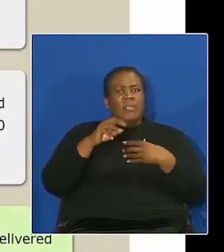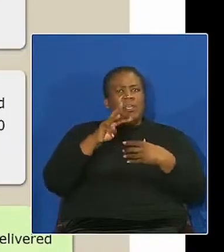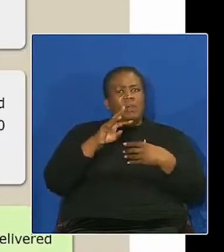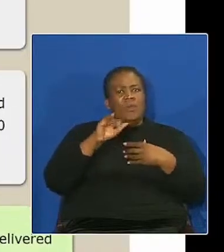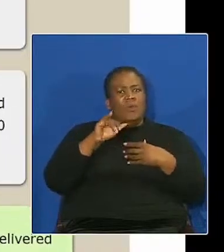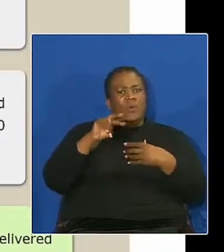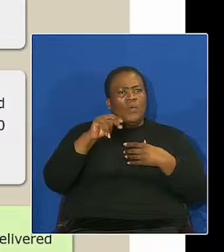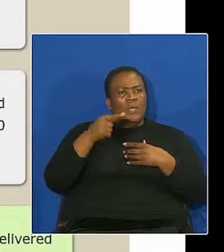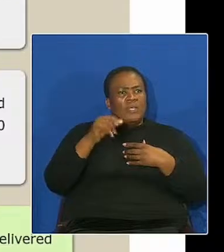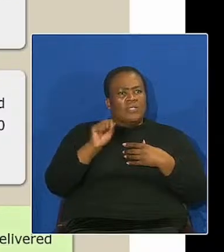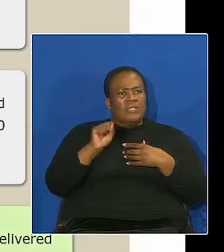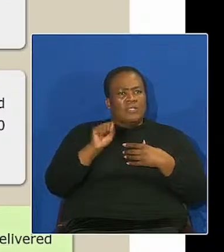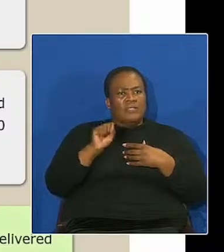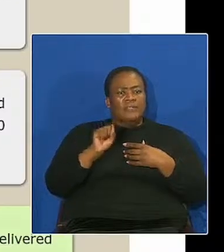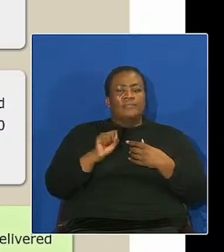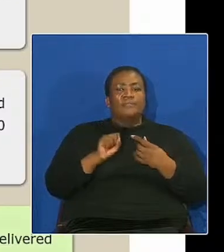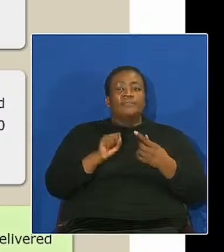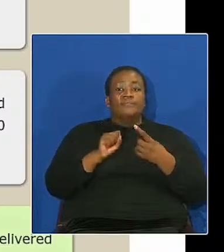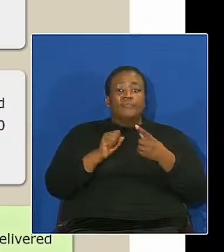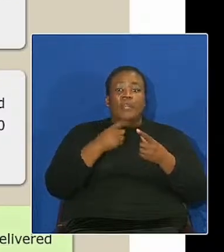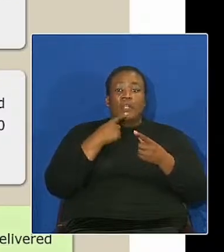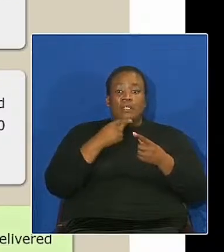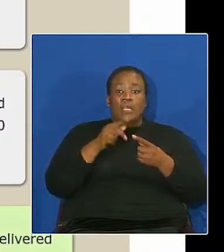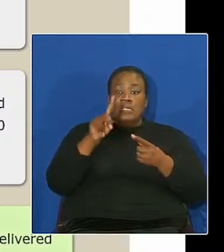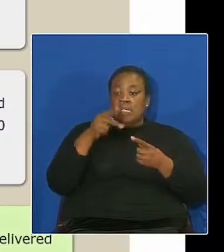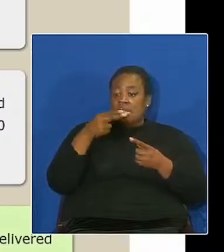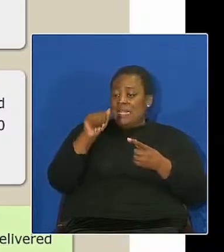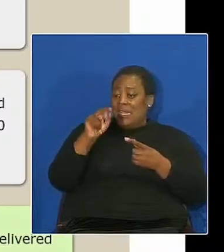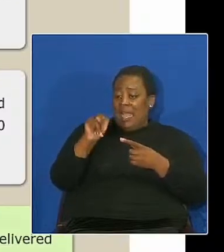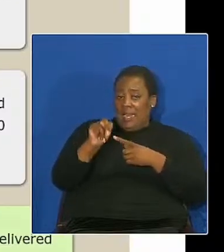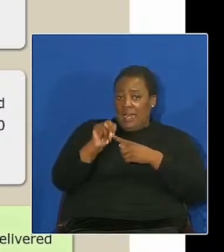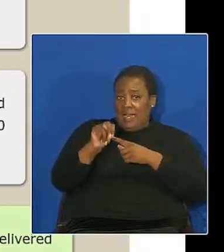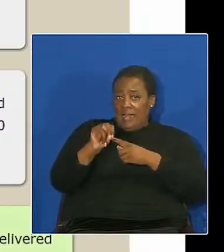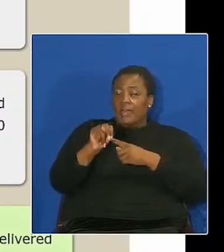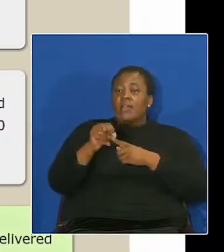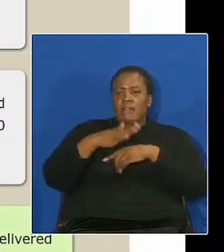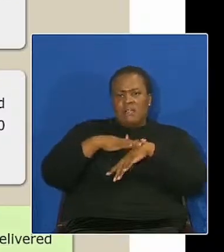is, Khan is more helpful. Then